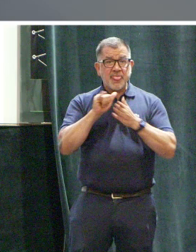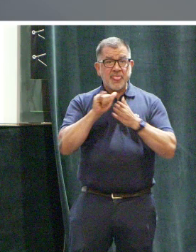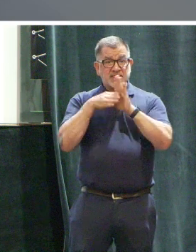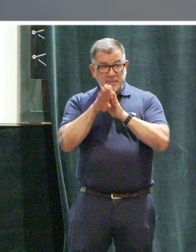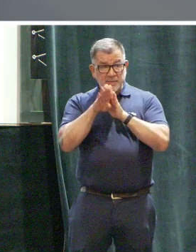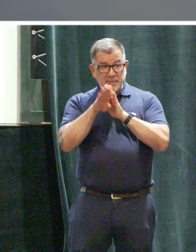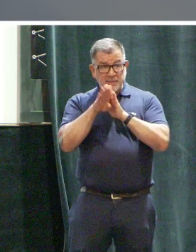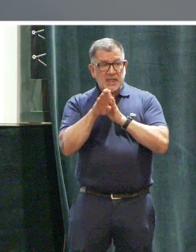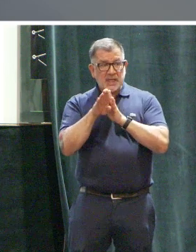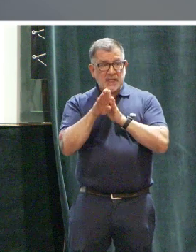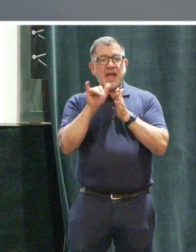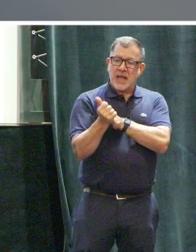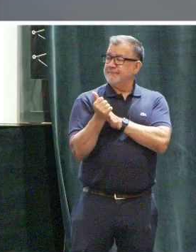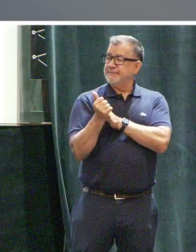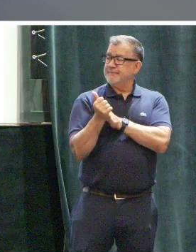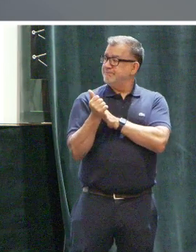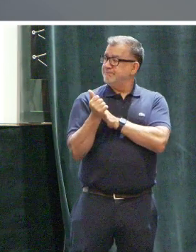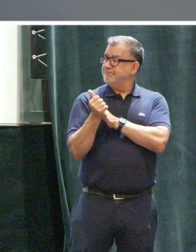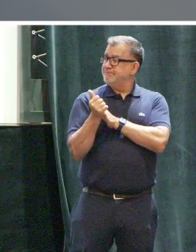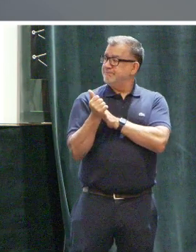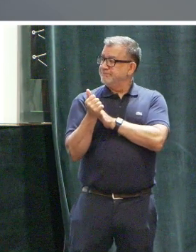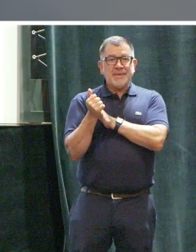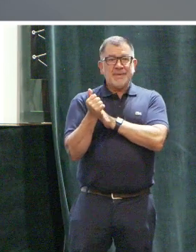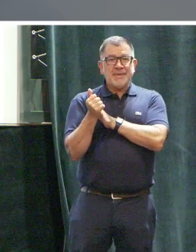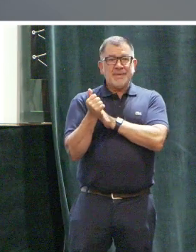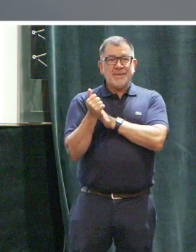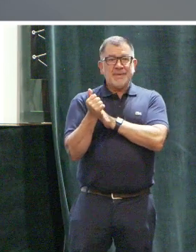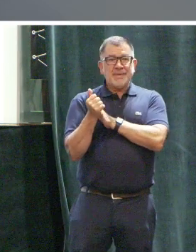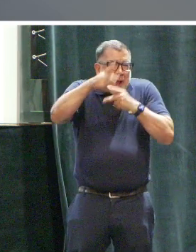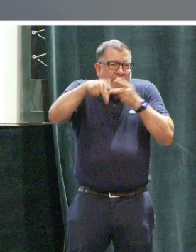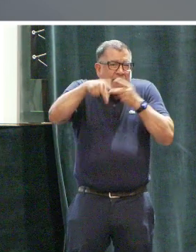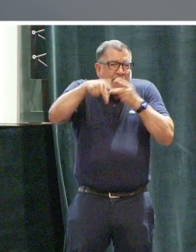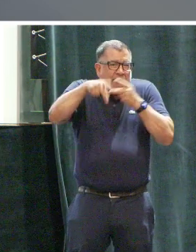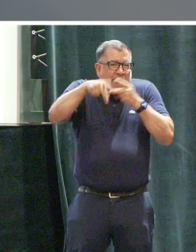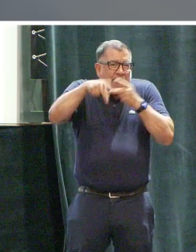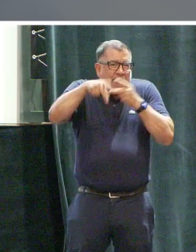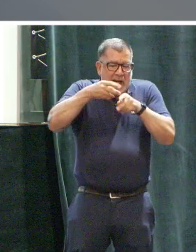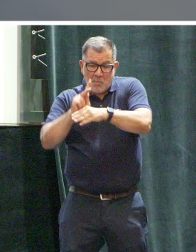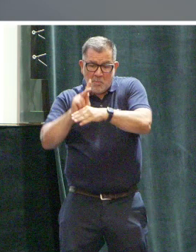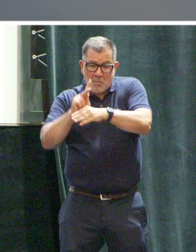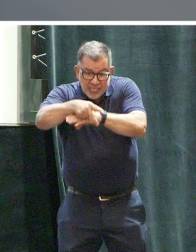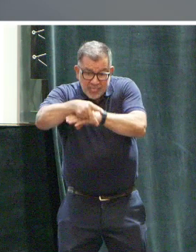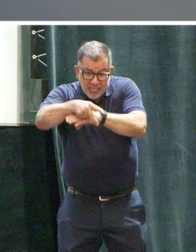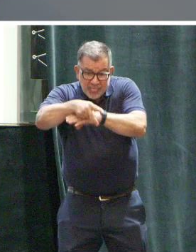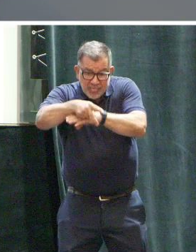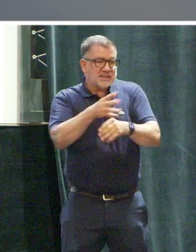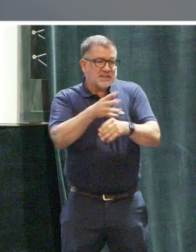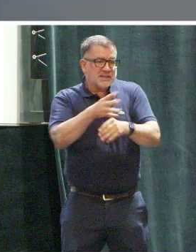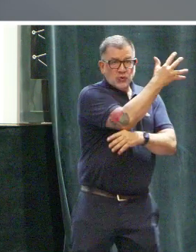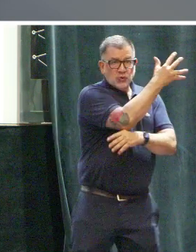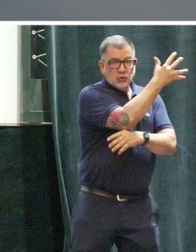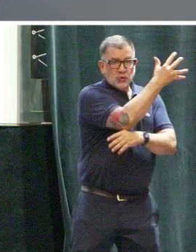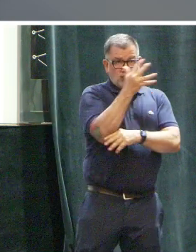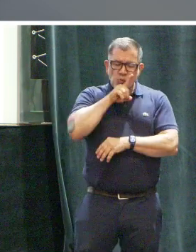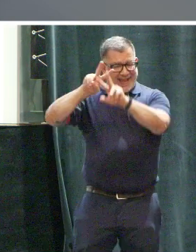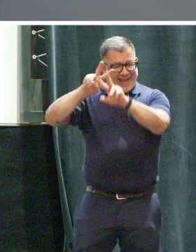is guiding the planting strategy of the new trees and new planting that is going to be developed